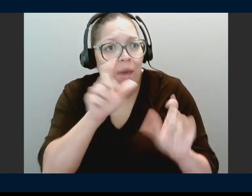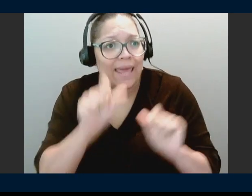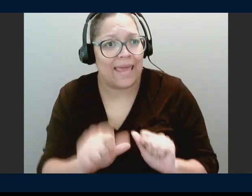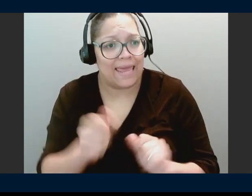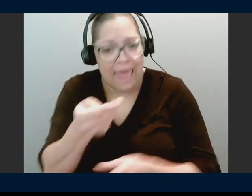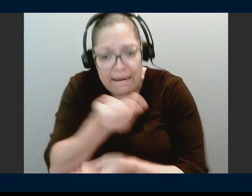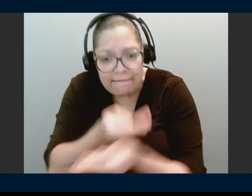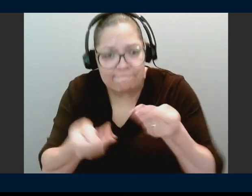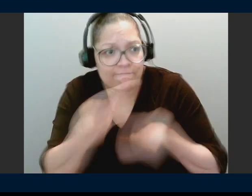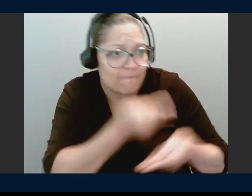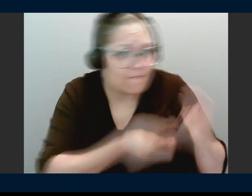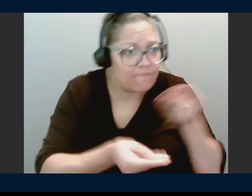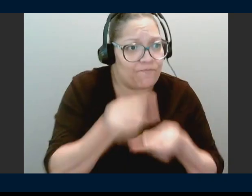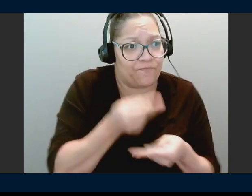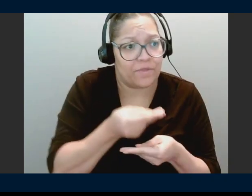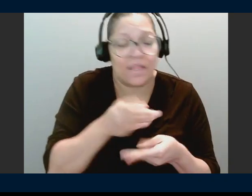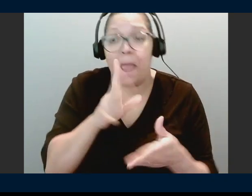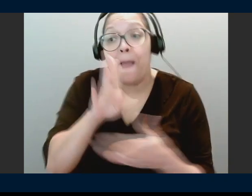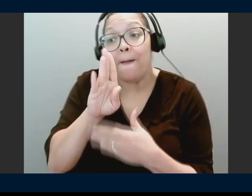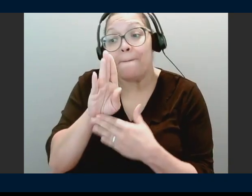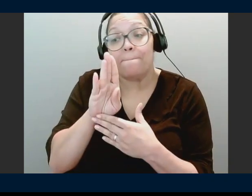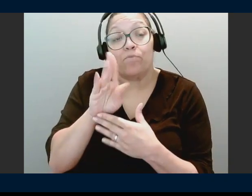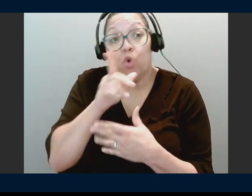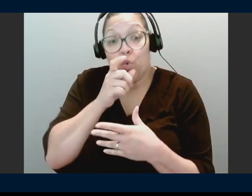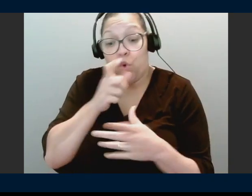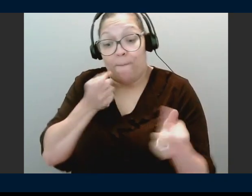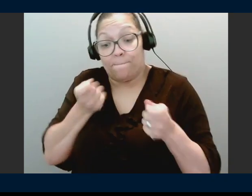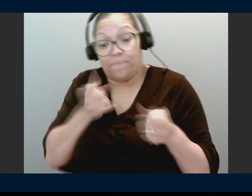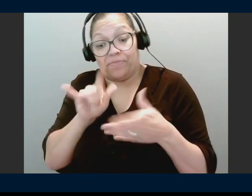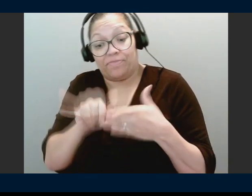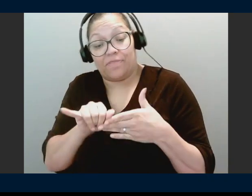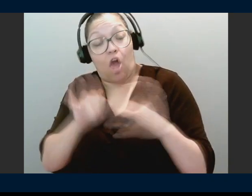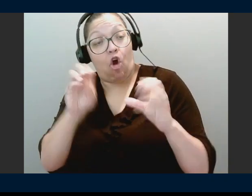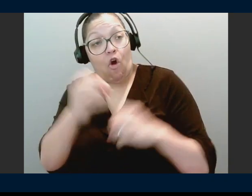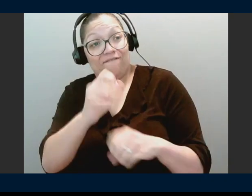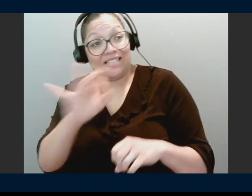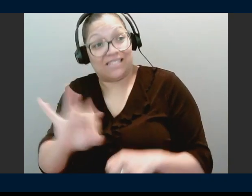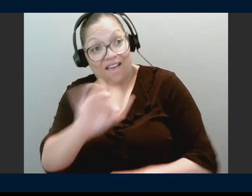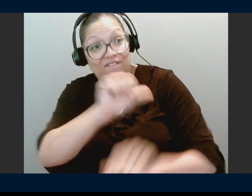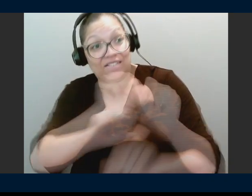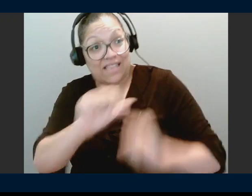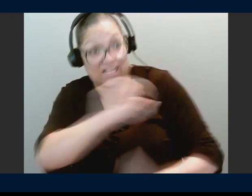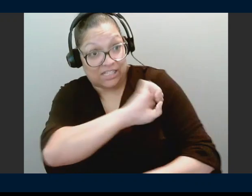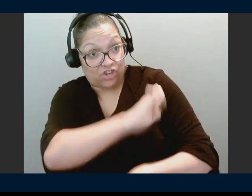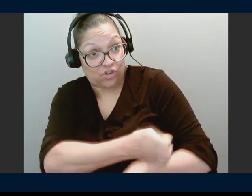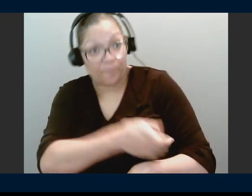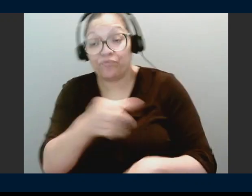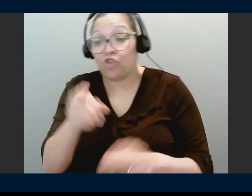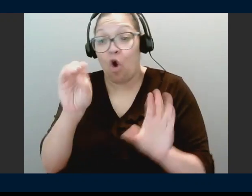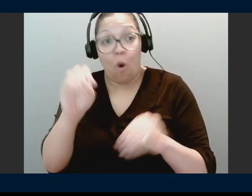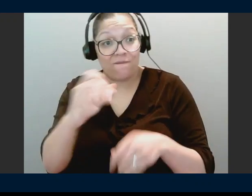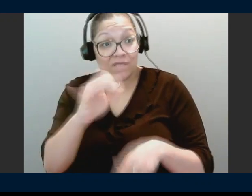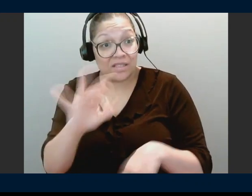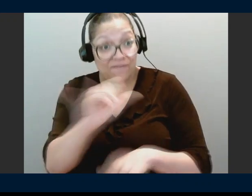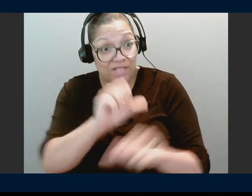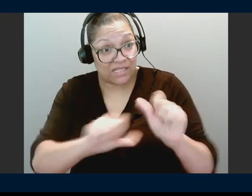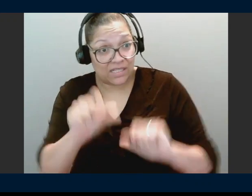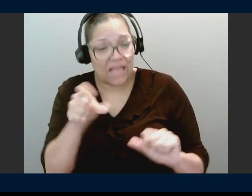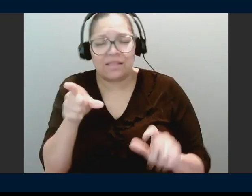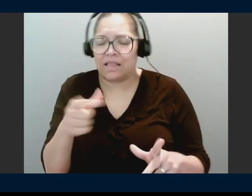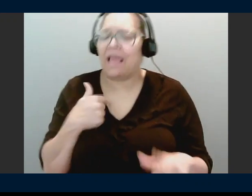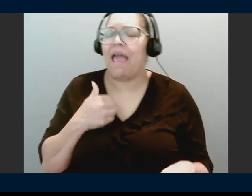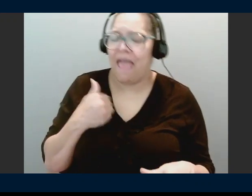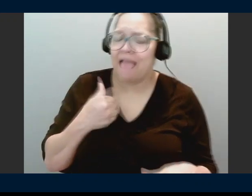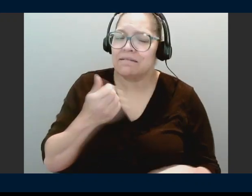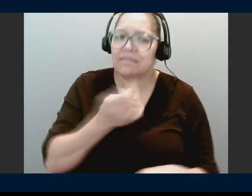Office of Science's Department of Energy. The Office of Science, again, as I said, had several different